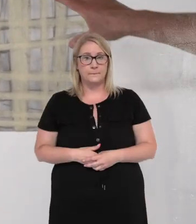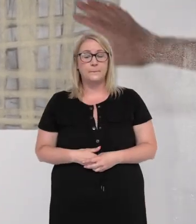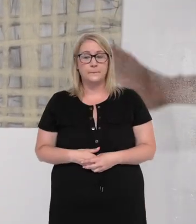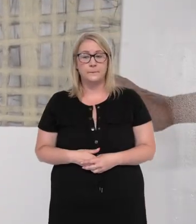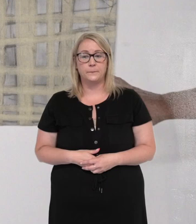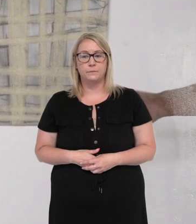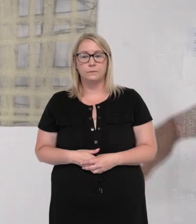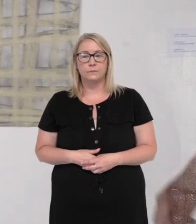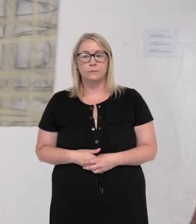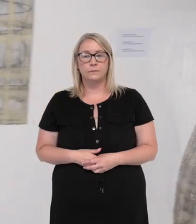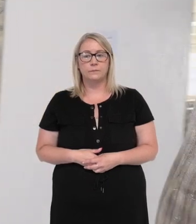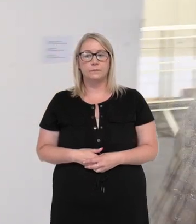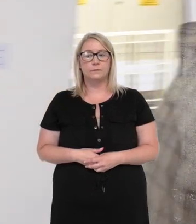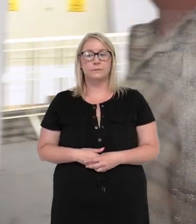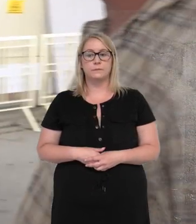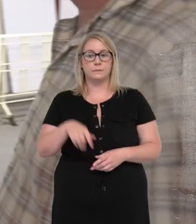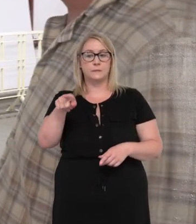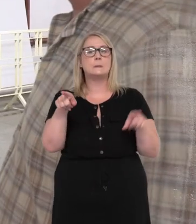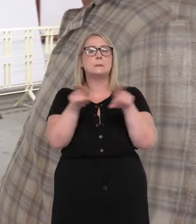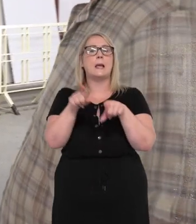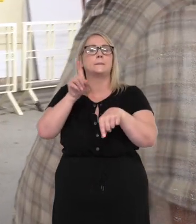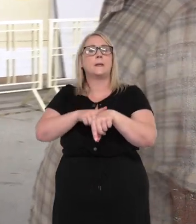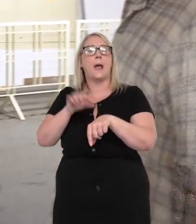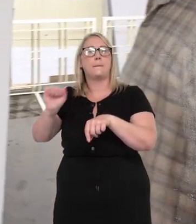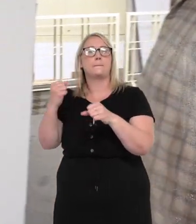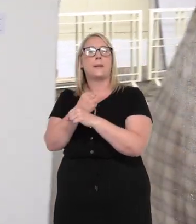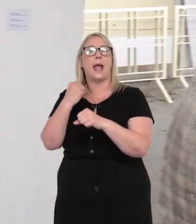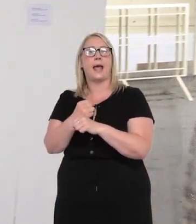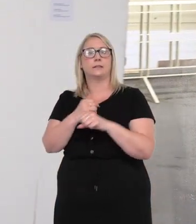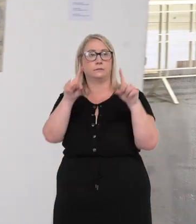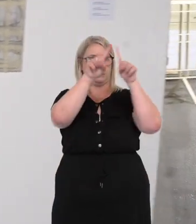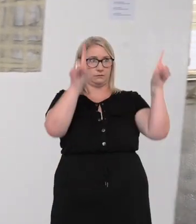These came from the same period as the tabletop image.